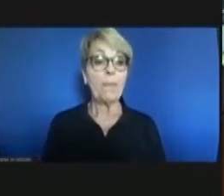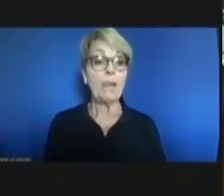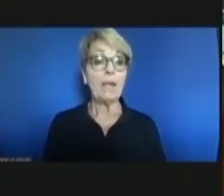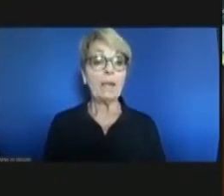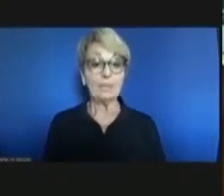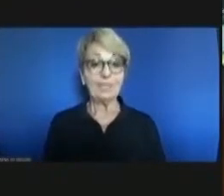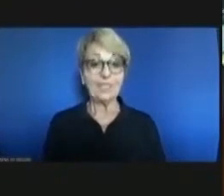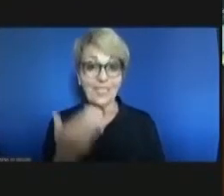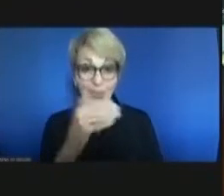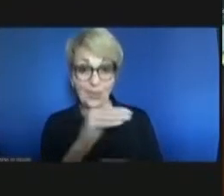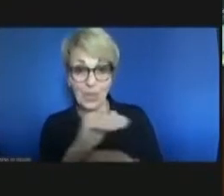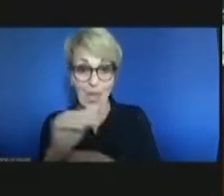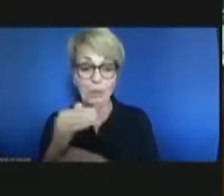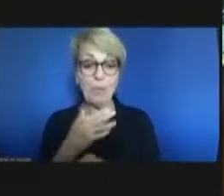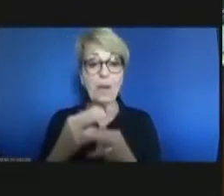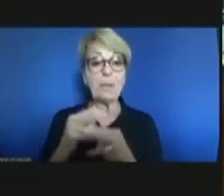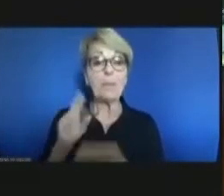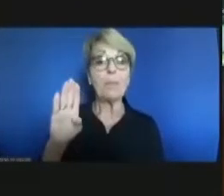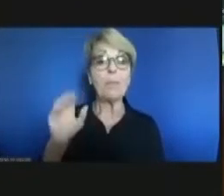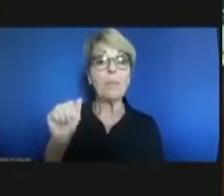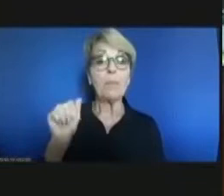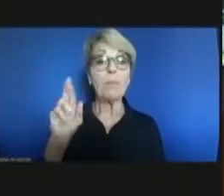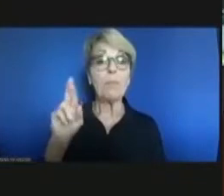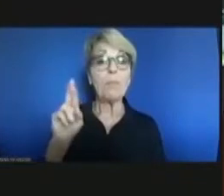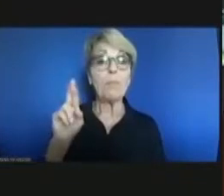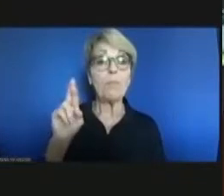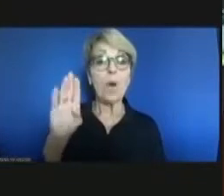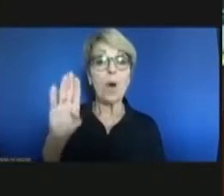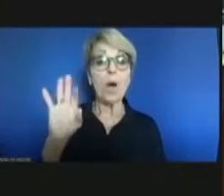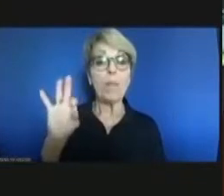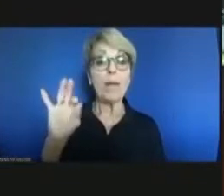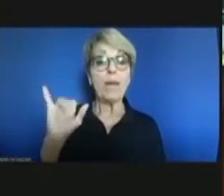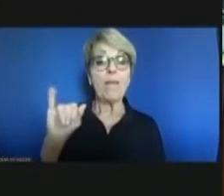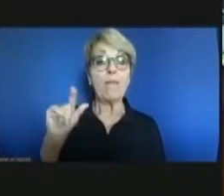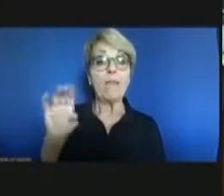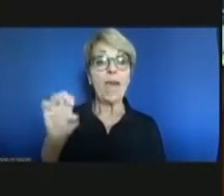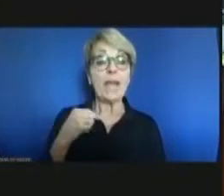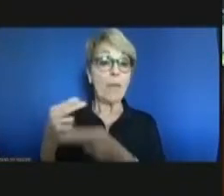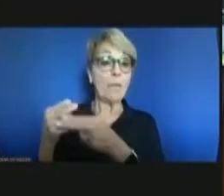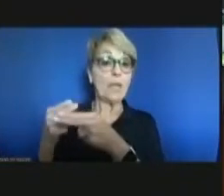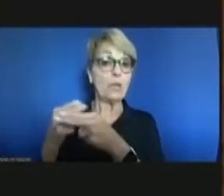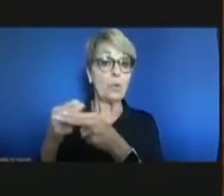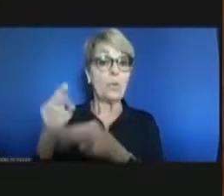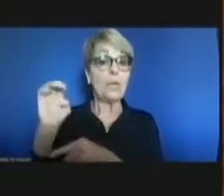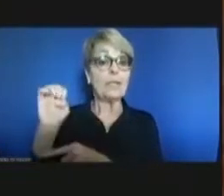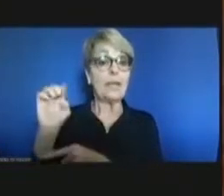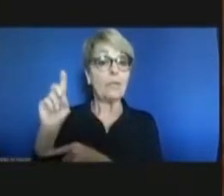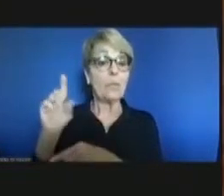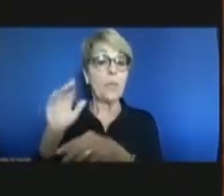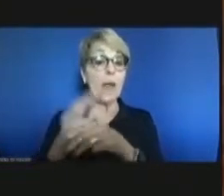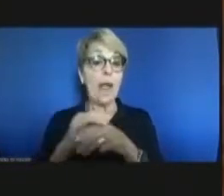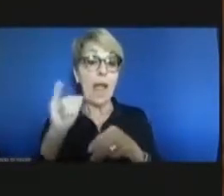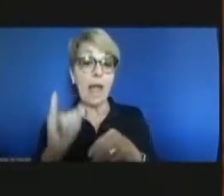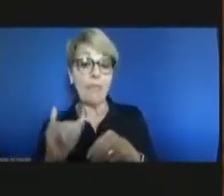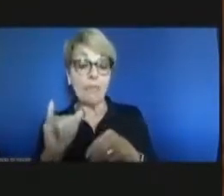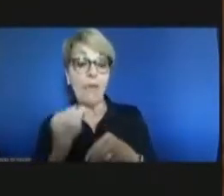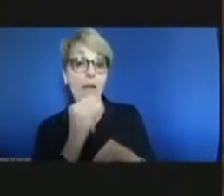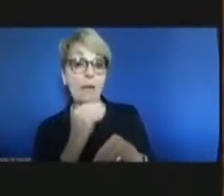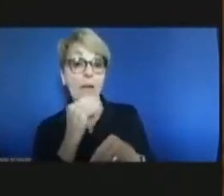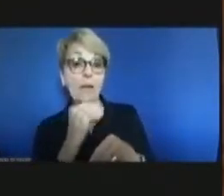Good afternoon. My name is Barb Feig. I am the interim executive director at Rodef Shalom Congregation.